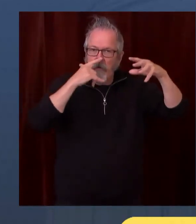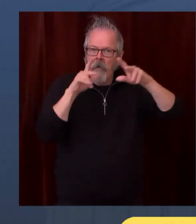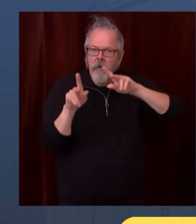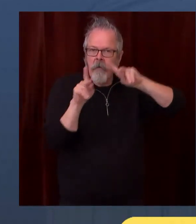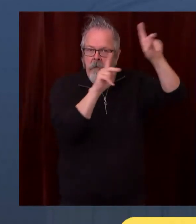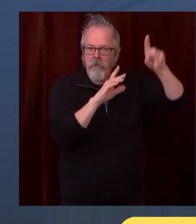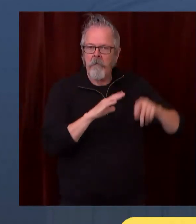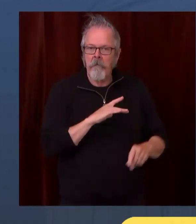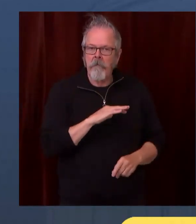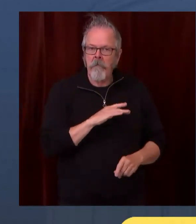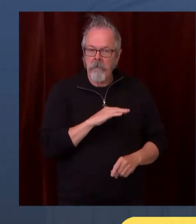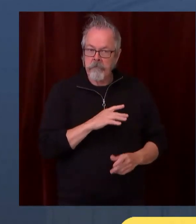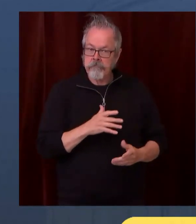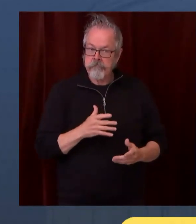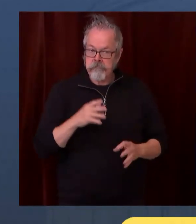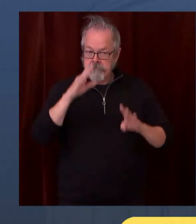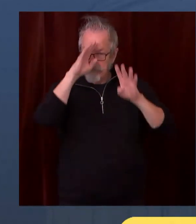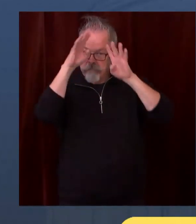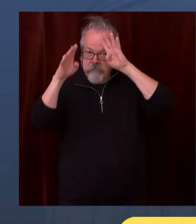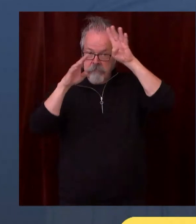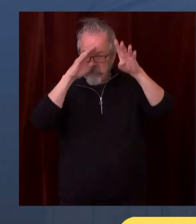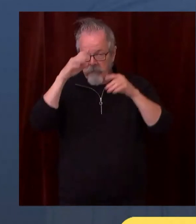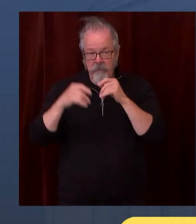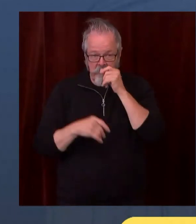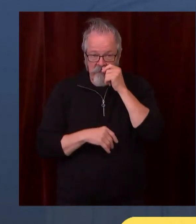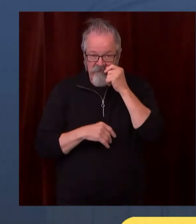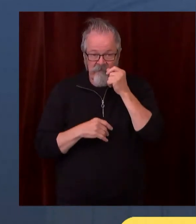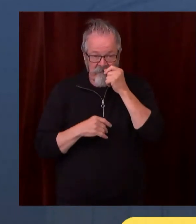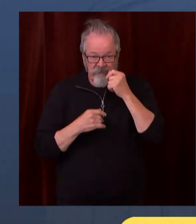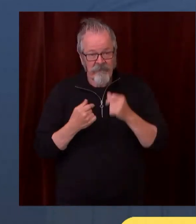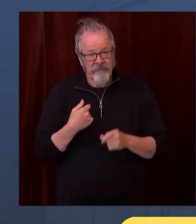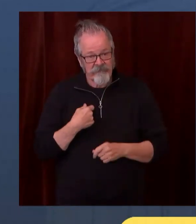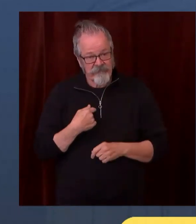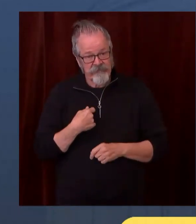I thought people were applauding. Kind of broke my heart when I found out